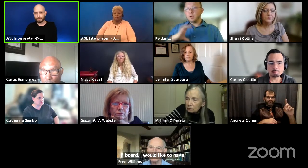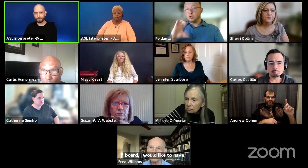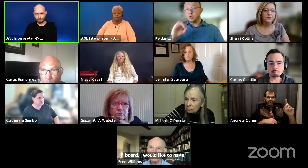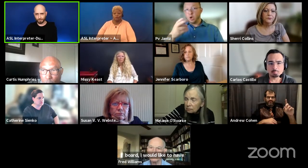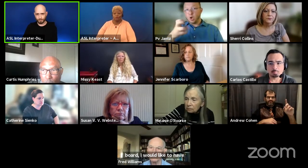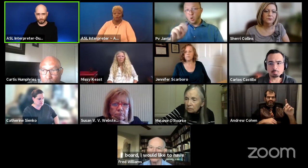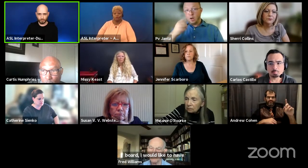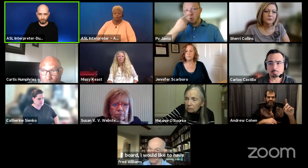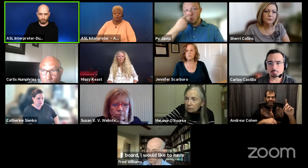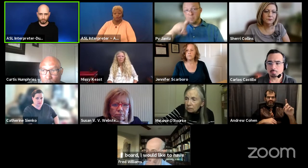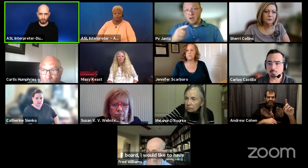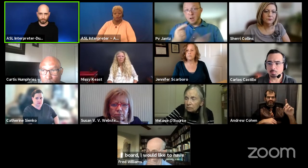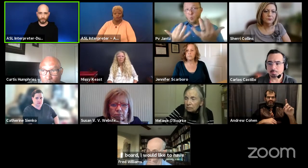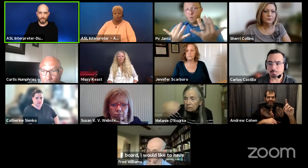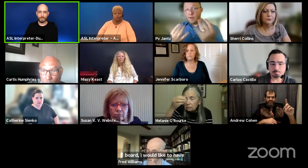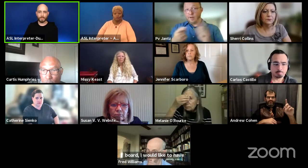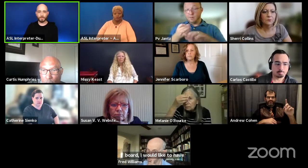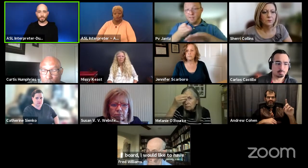board.